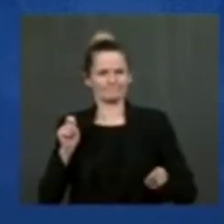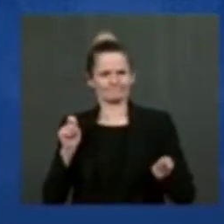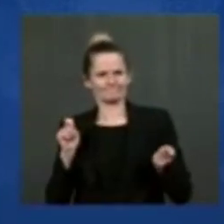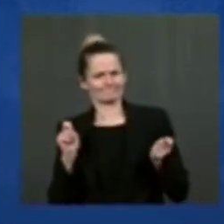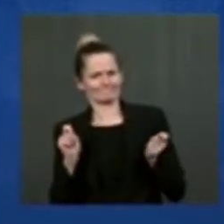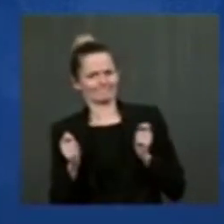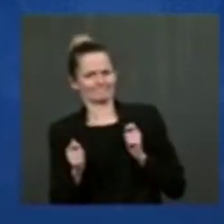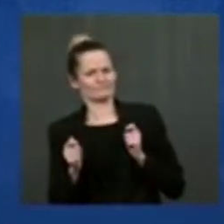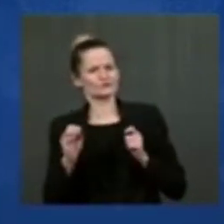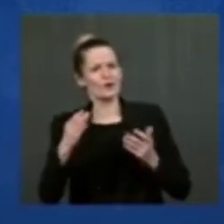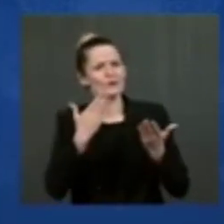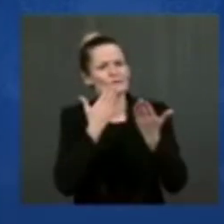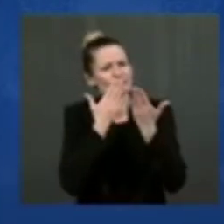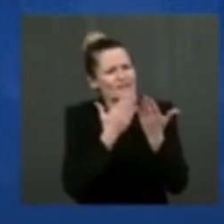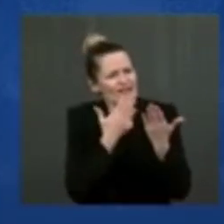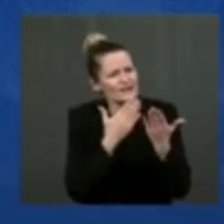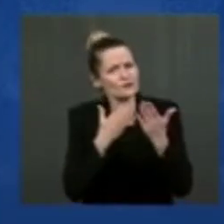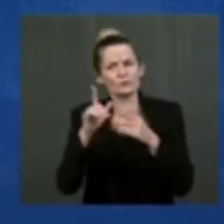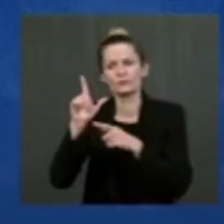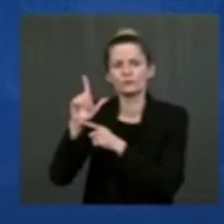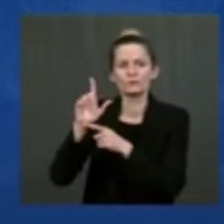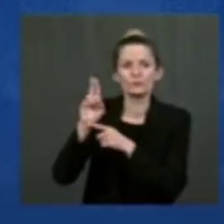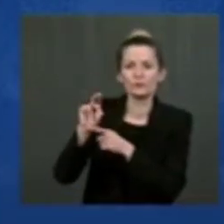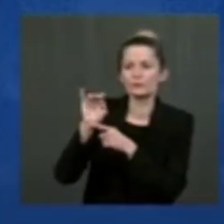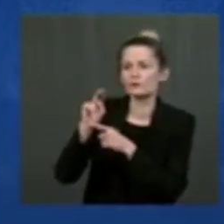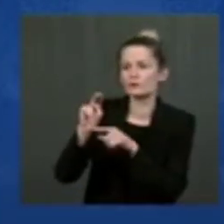the laborers, Marty,